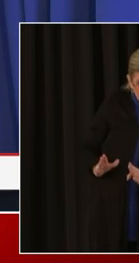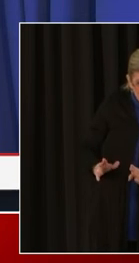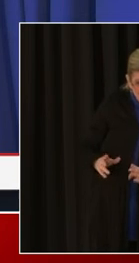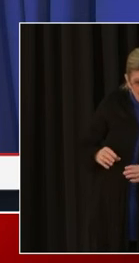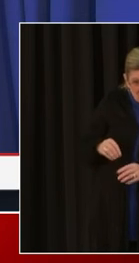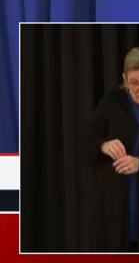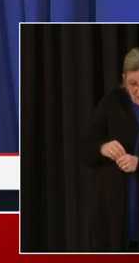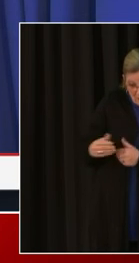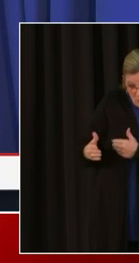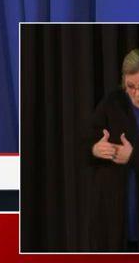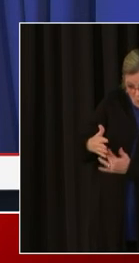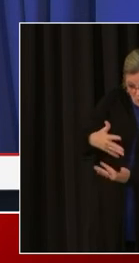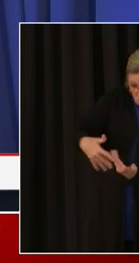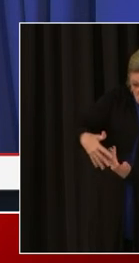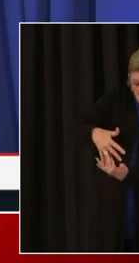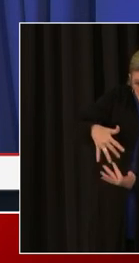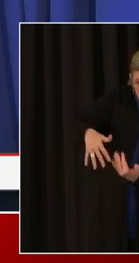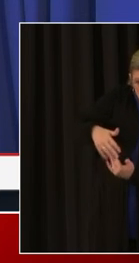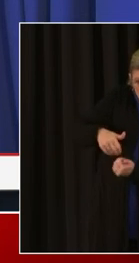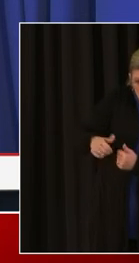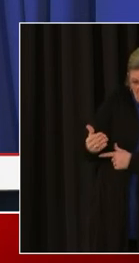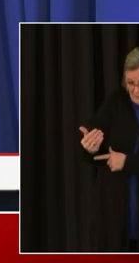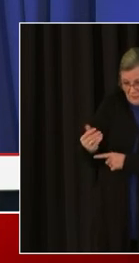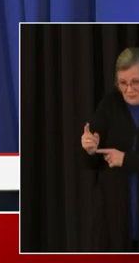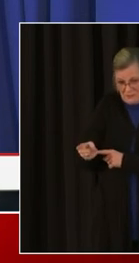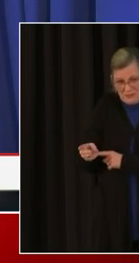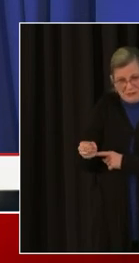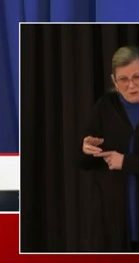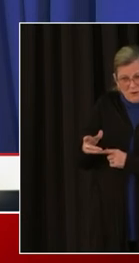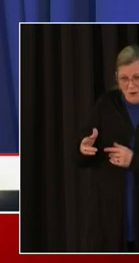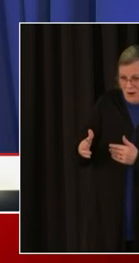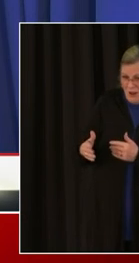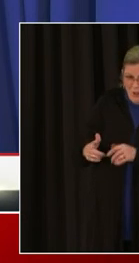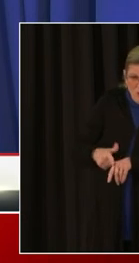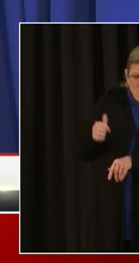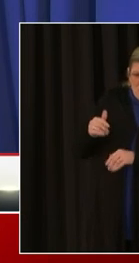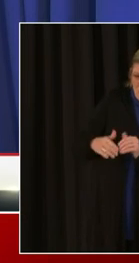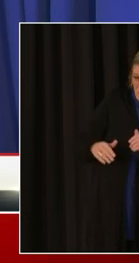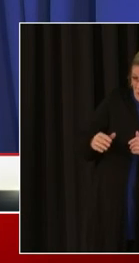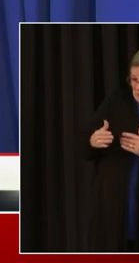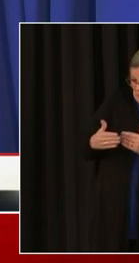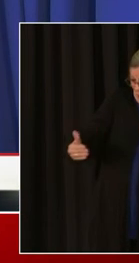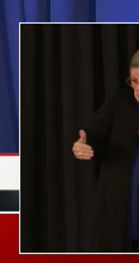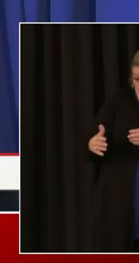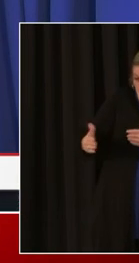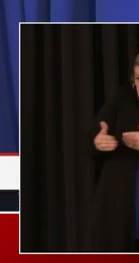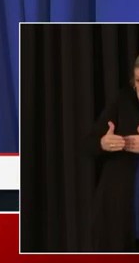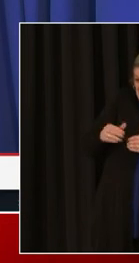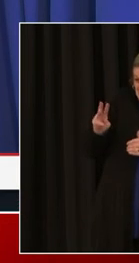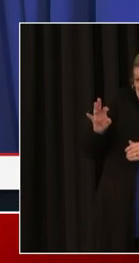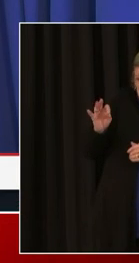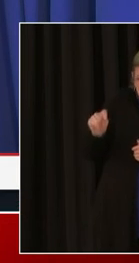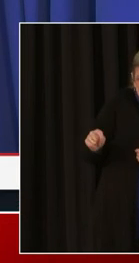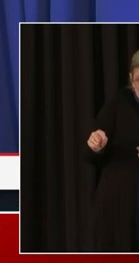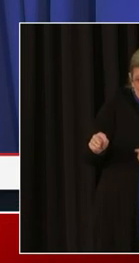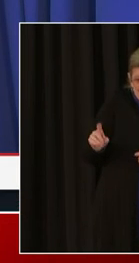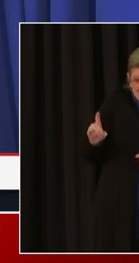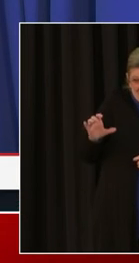close proximity for more than 15 minutes or closer than 6 feet. So they follow up